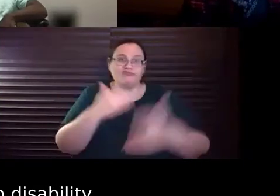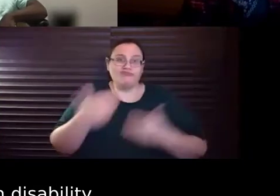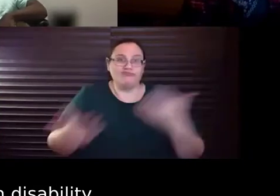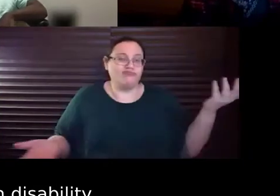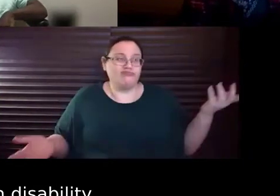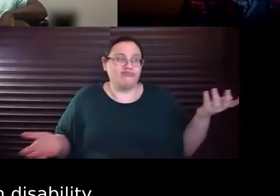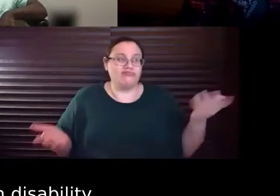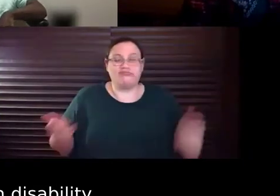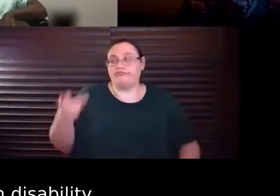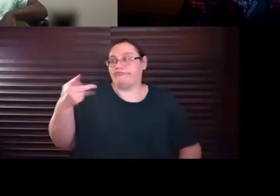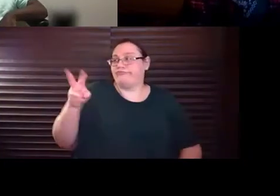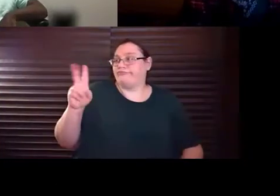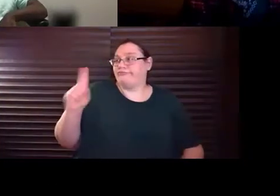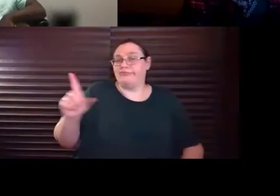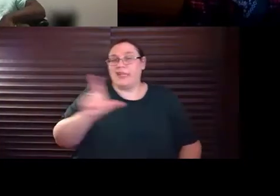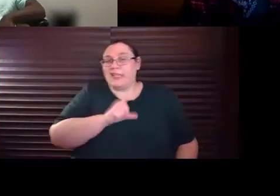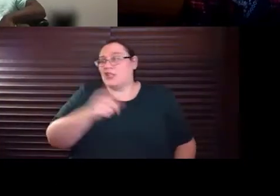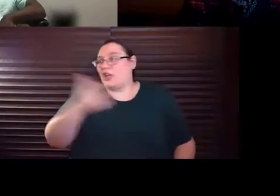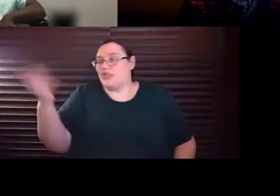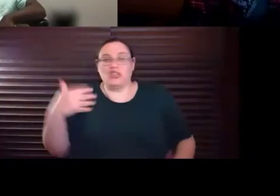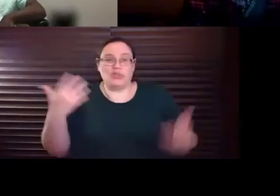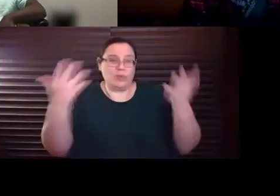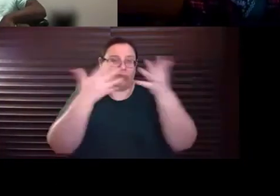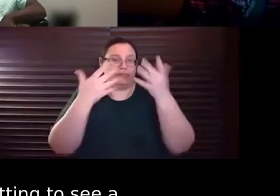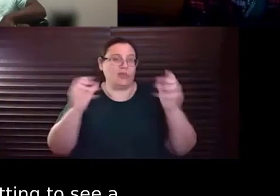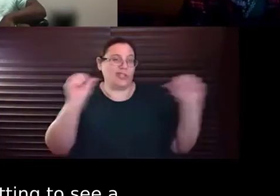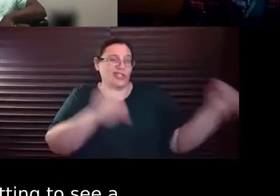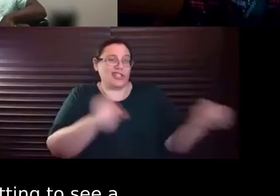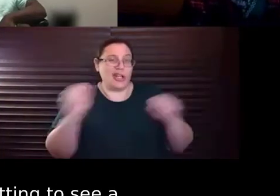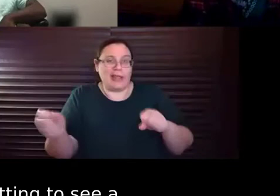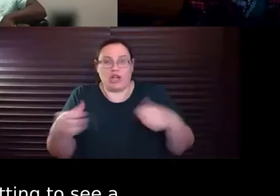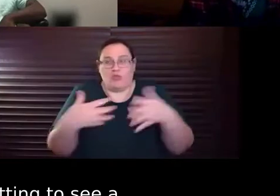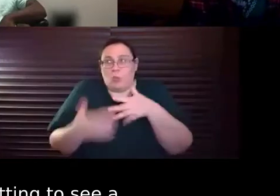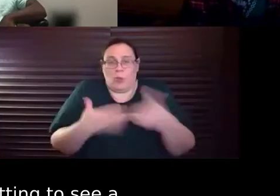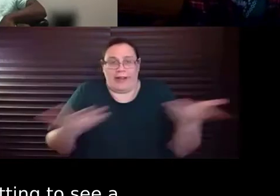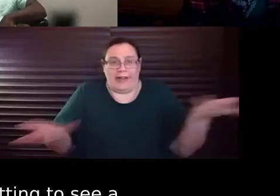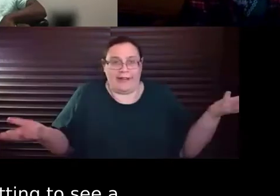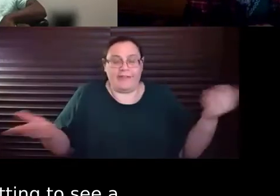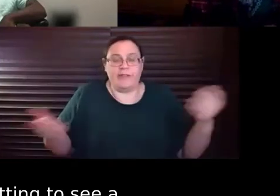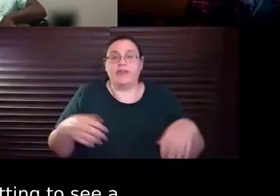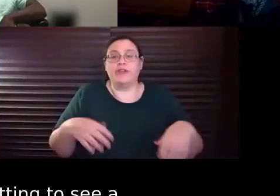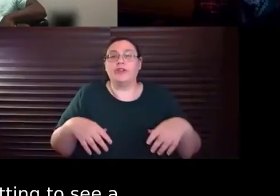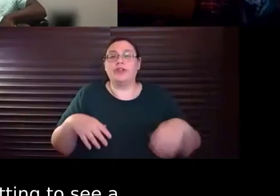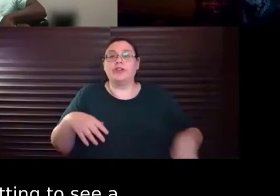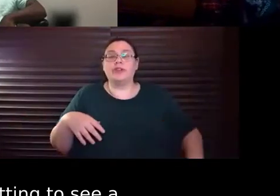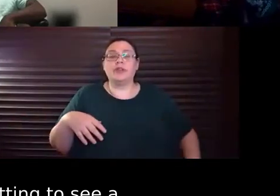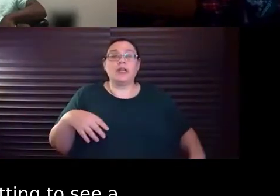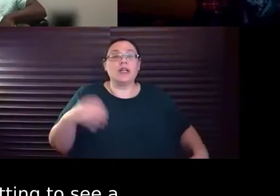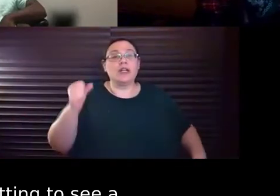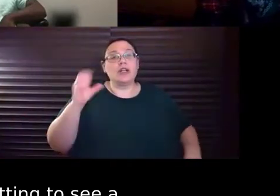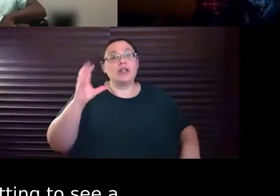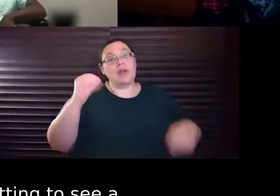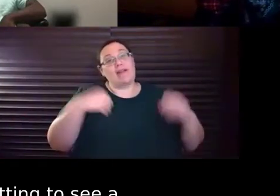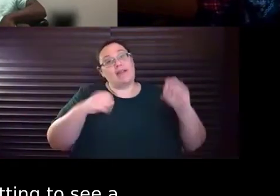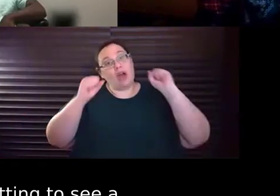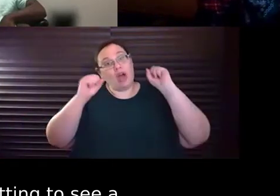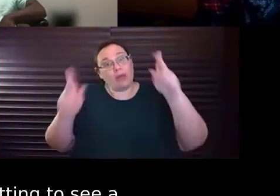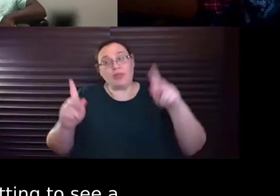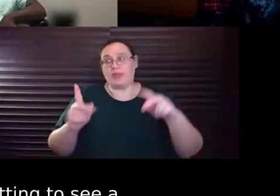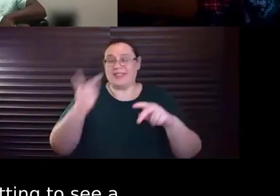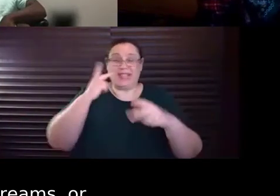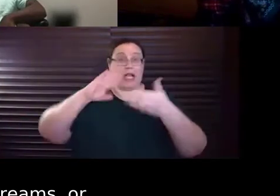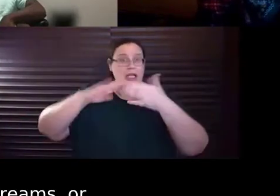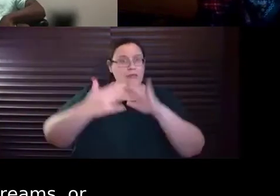disabilities, being a police officer, or people, cheerleaders, whatever. But and so getting to see a truly inclusive